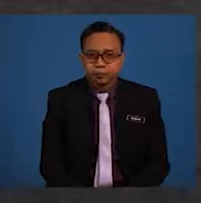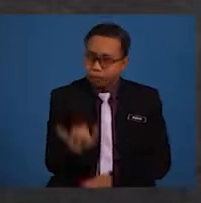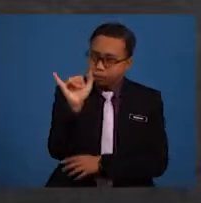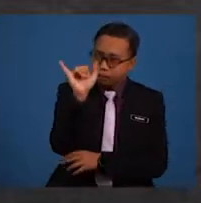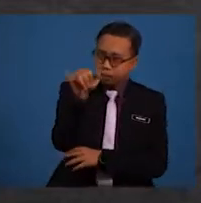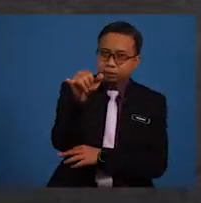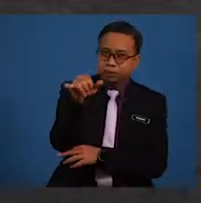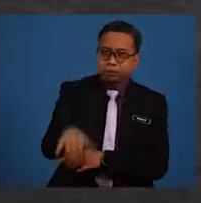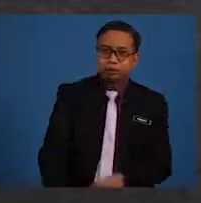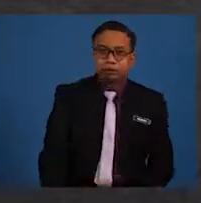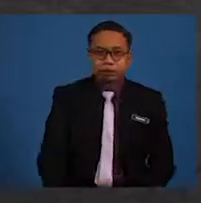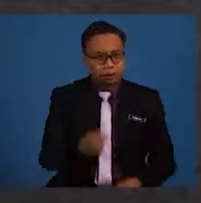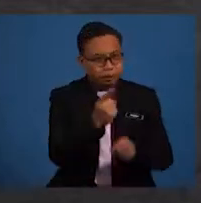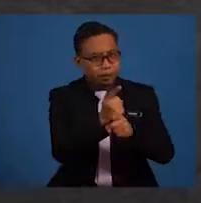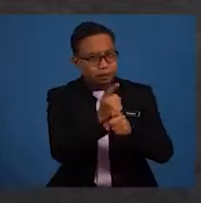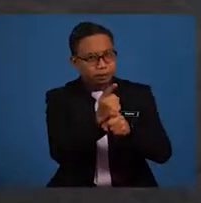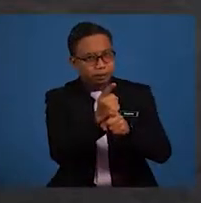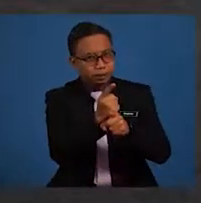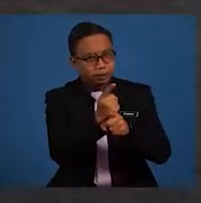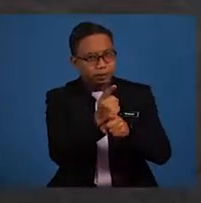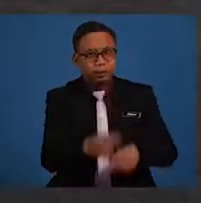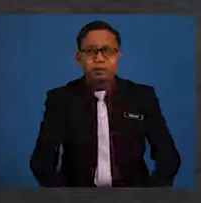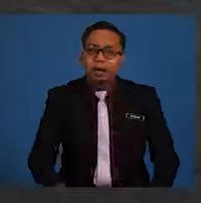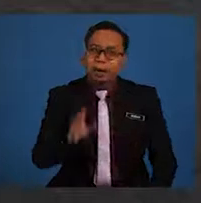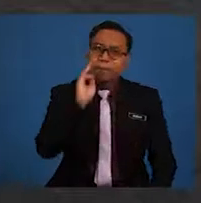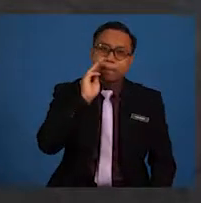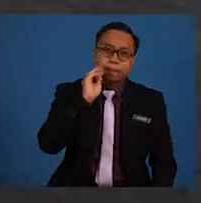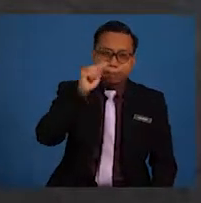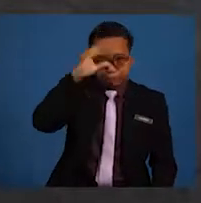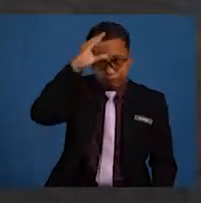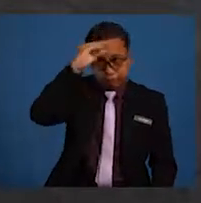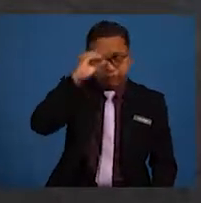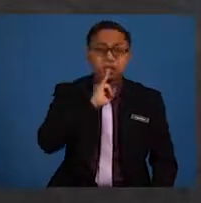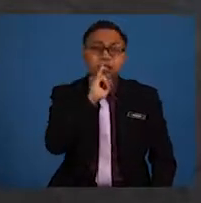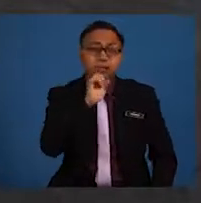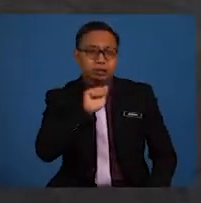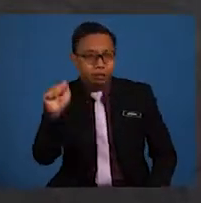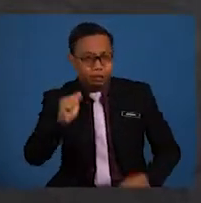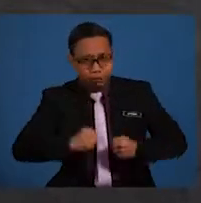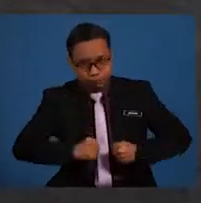Yes, right. It is the man who is the survivor here.